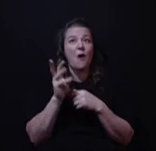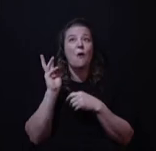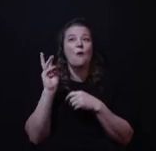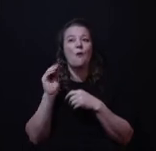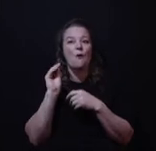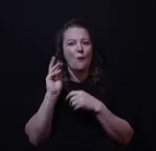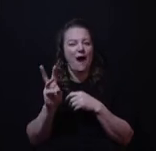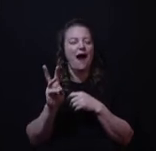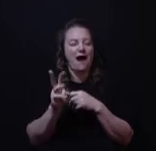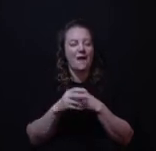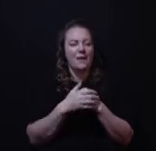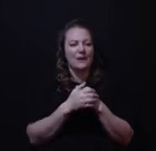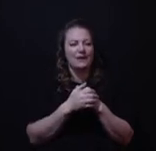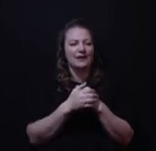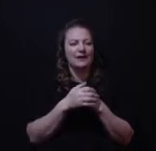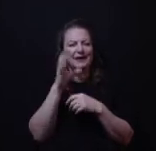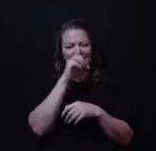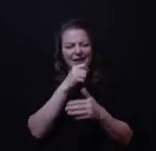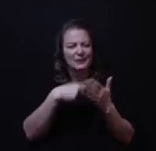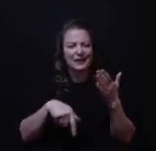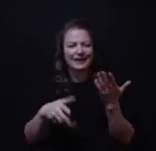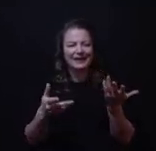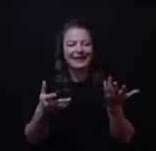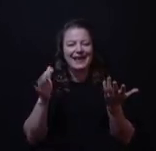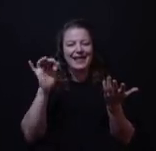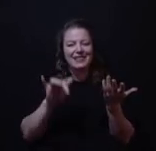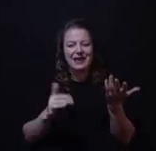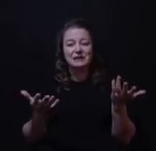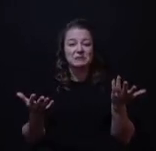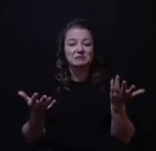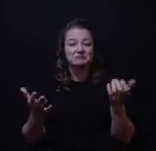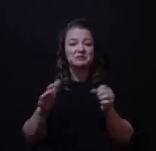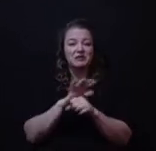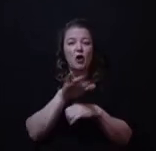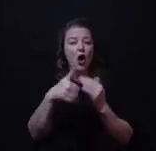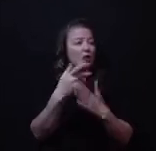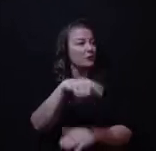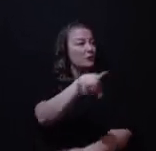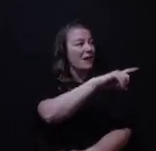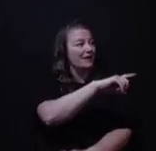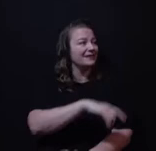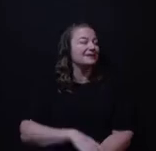Wow. Guess what? That pretty much covers all y'all.